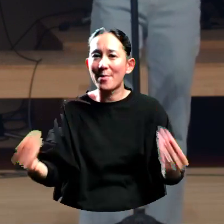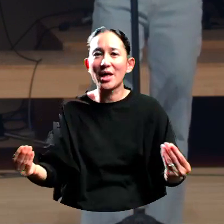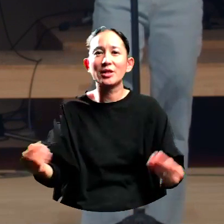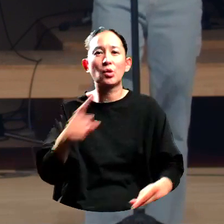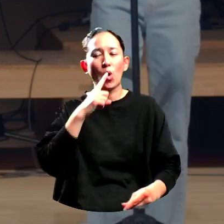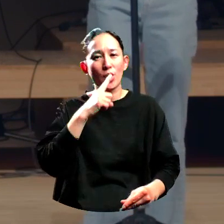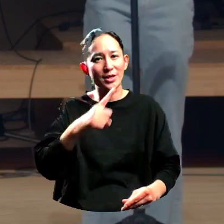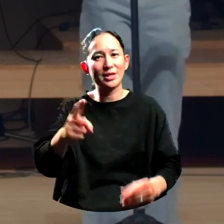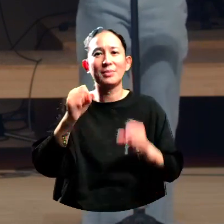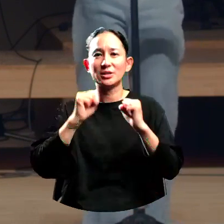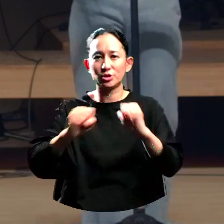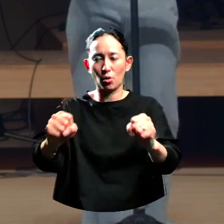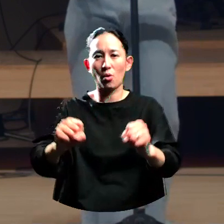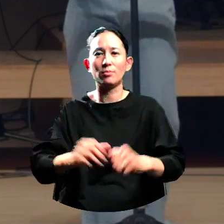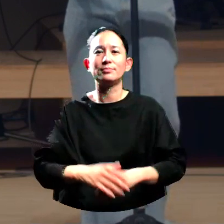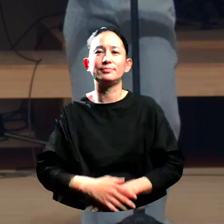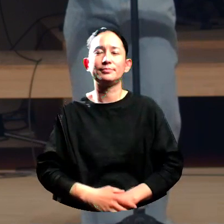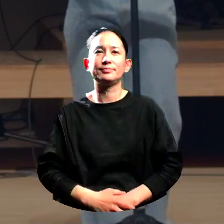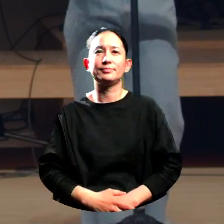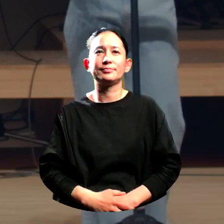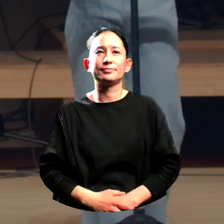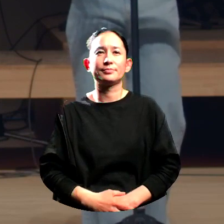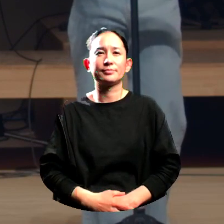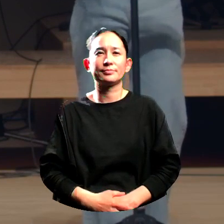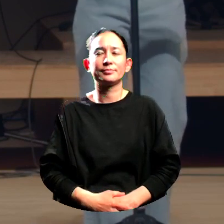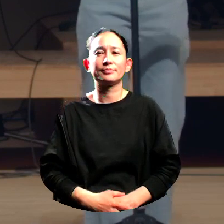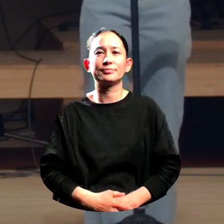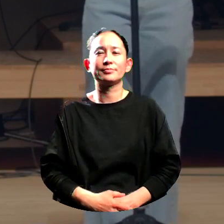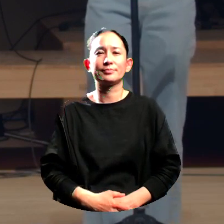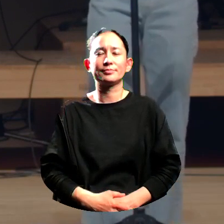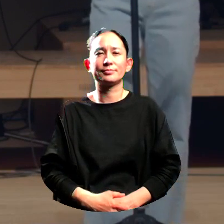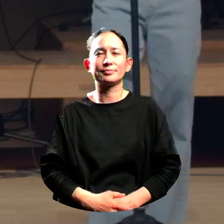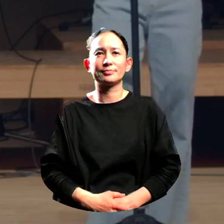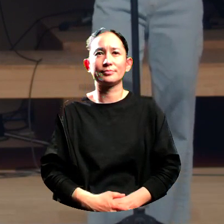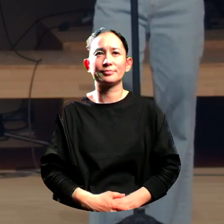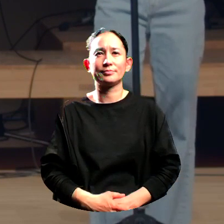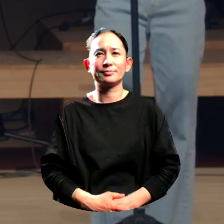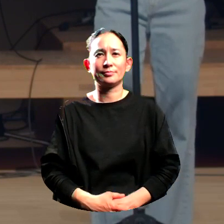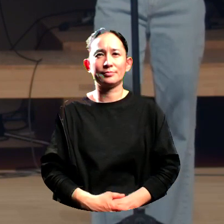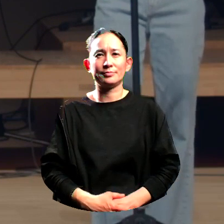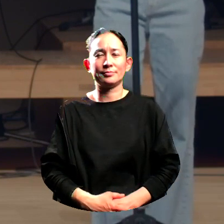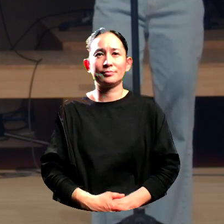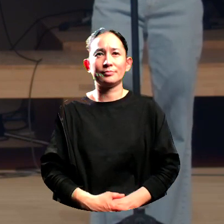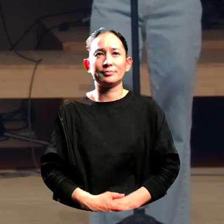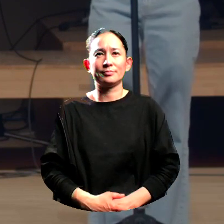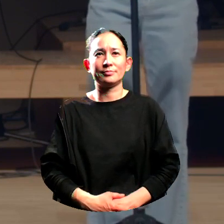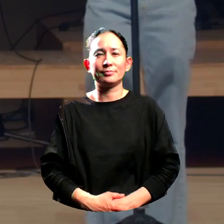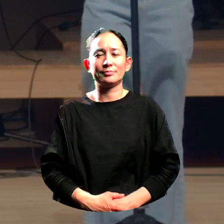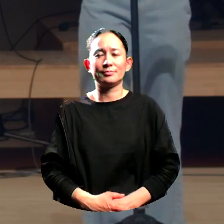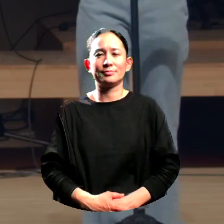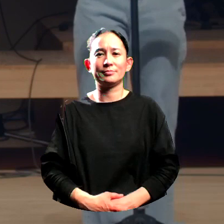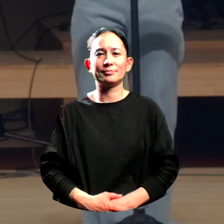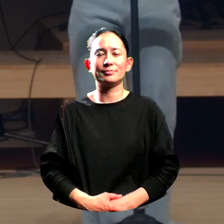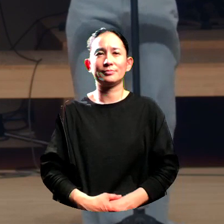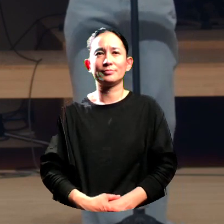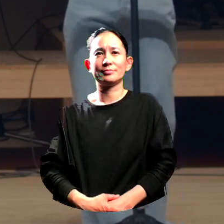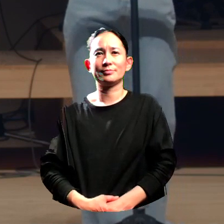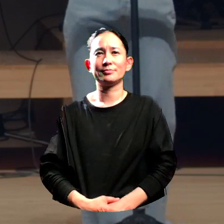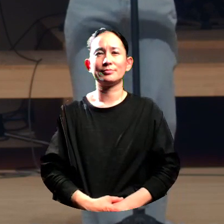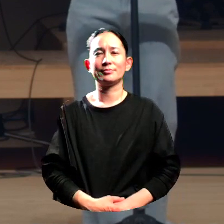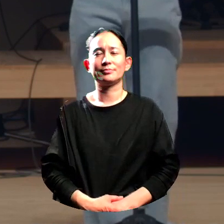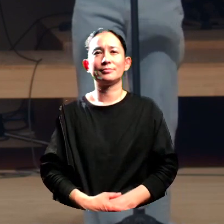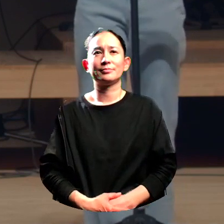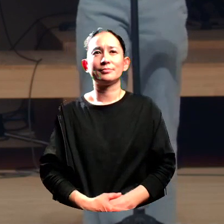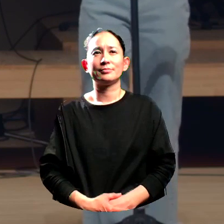to receive his love and forgiveness and be filled with the power of the resurrection and life and believe in the Lord Jesus Christ who